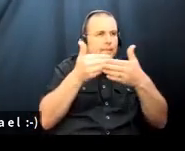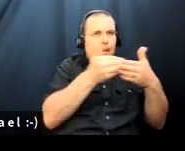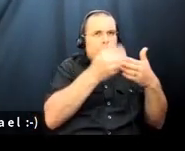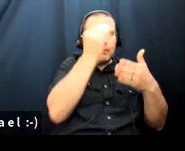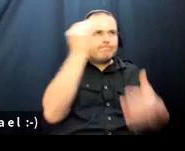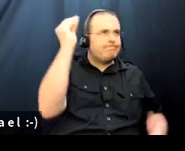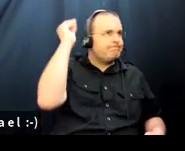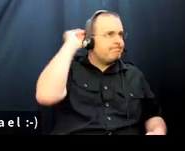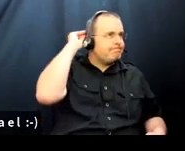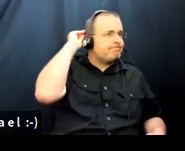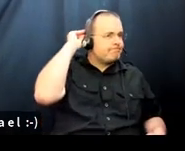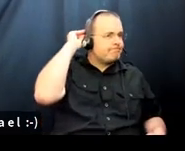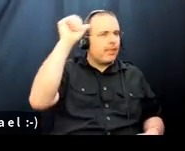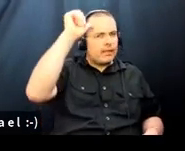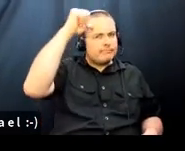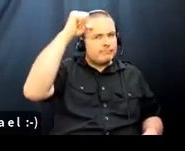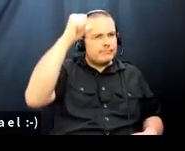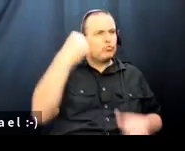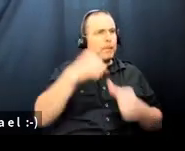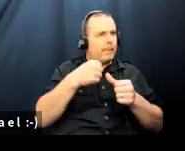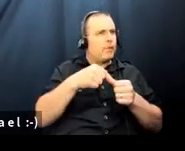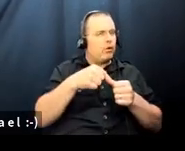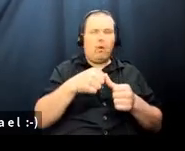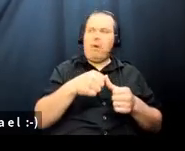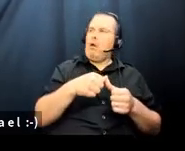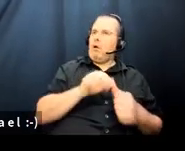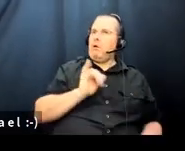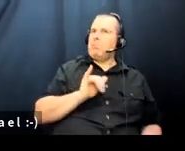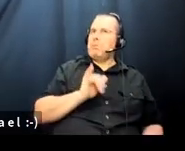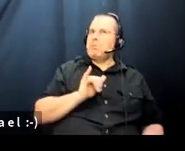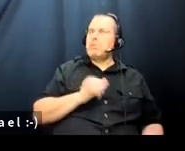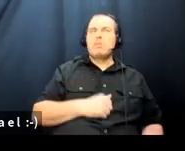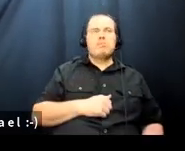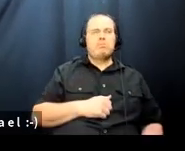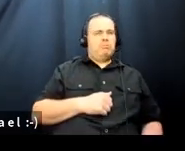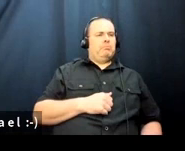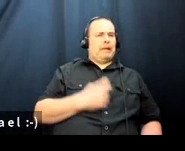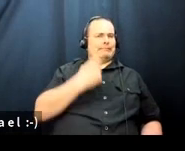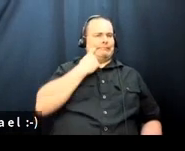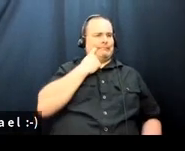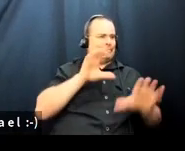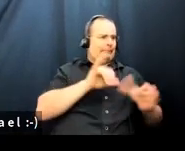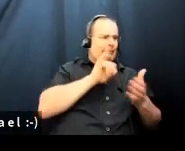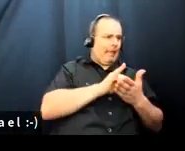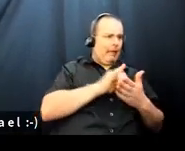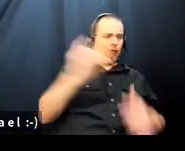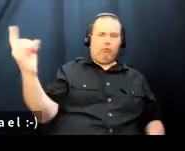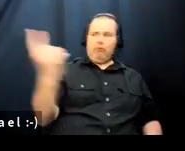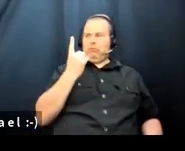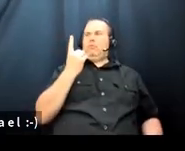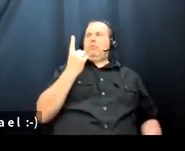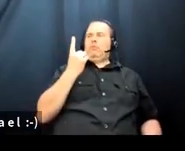remembers. They remember, oh, wow. When I did that, every time I do that, somebody comes